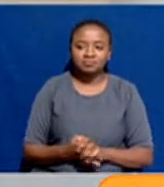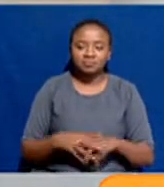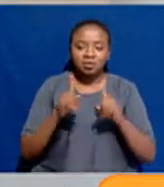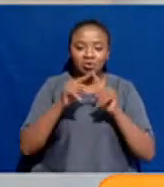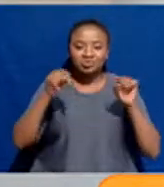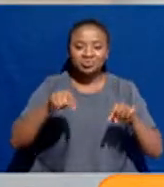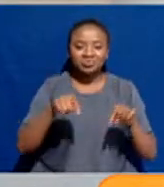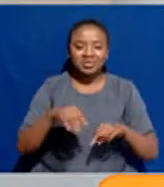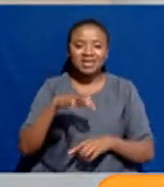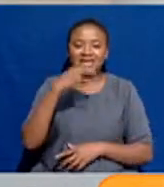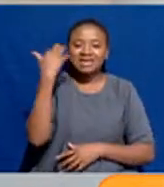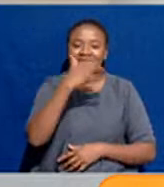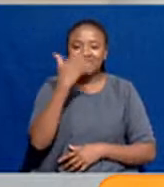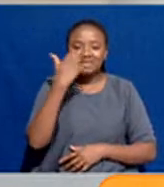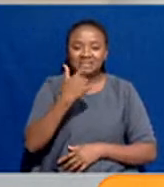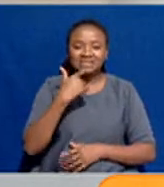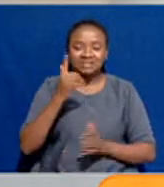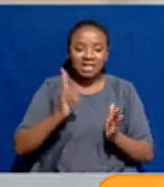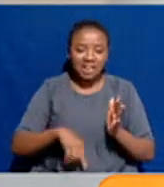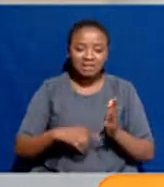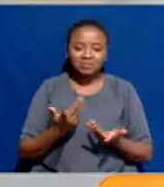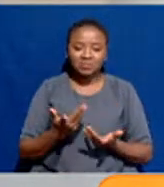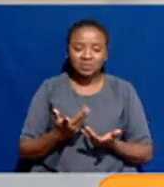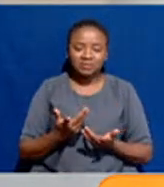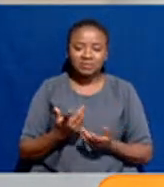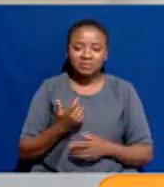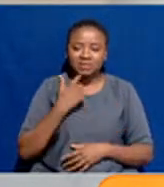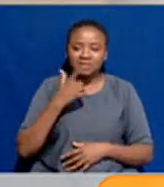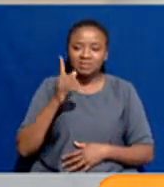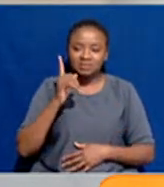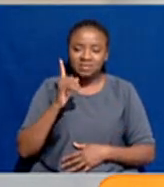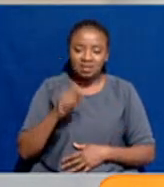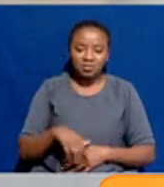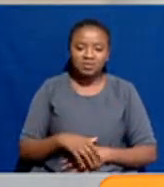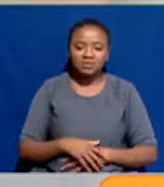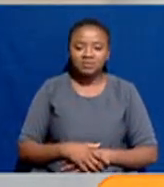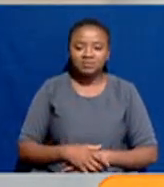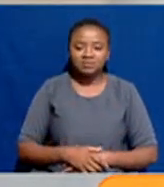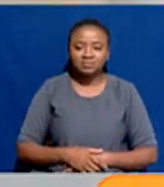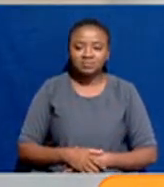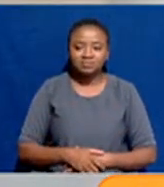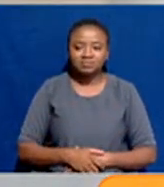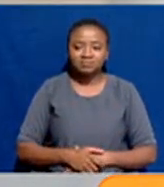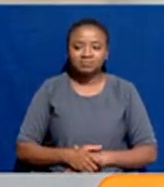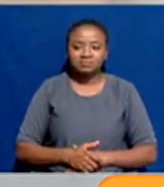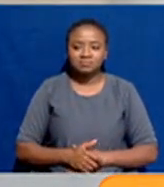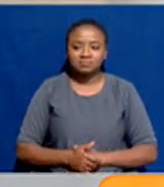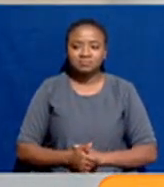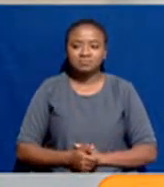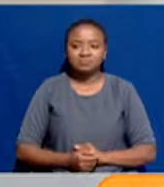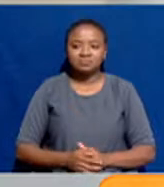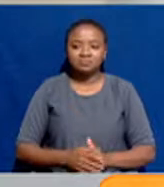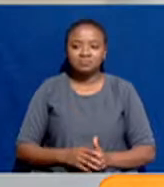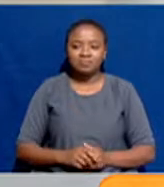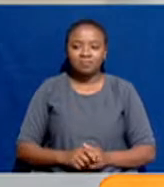Gachagua. Kwamba. Rigiji. Yeah, ujama huyo. There's another name, Gacheda. We promised